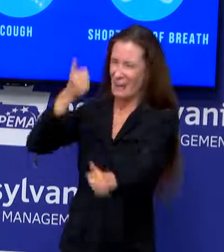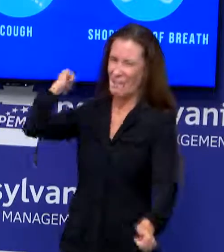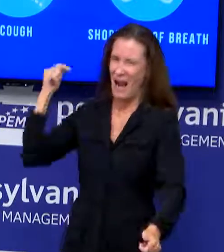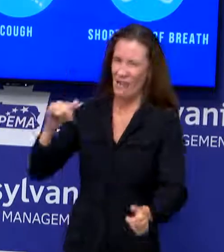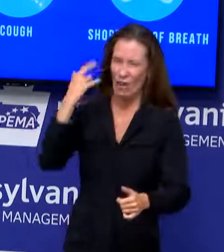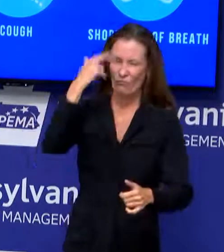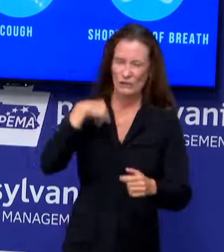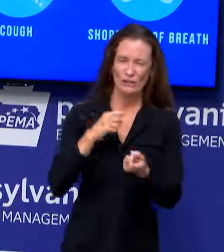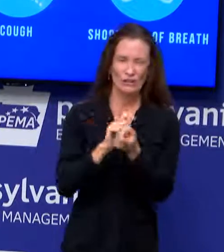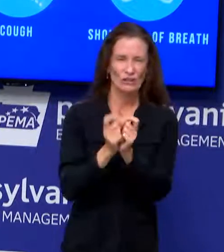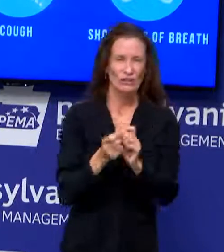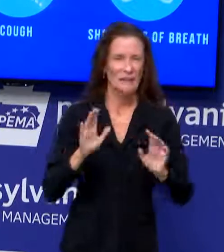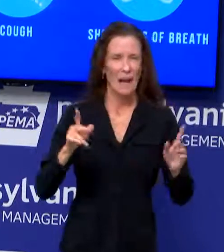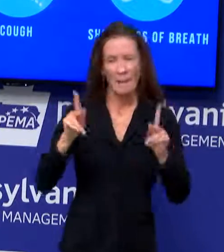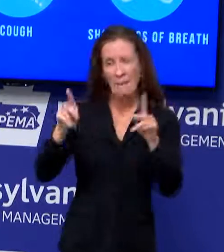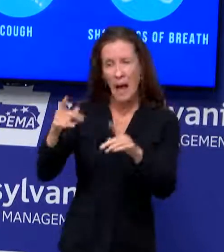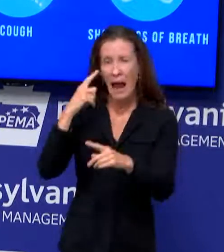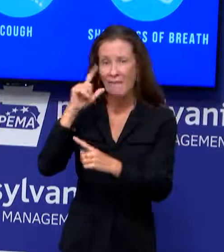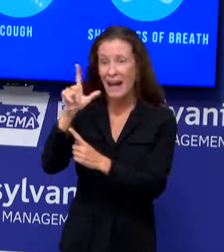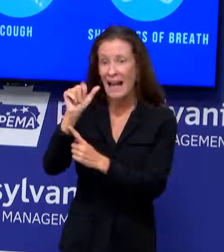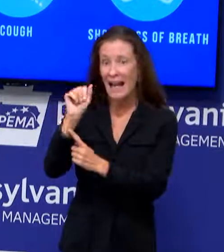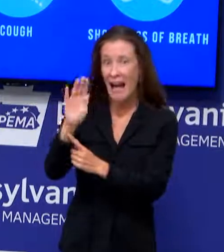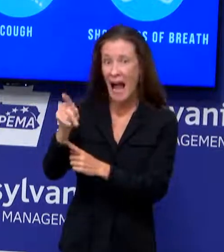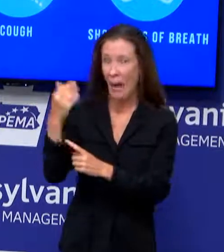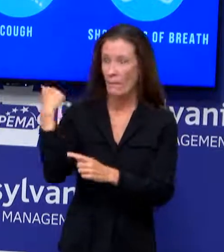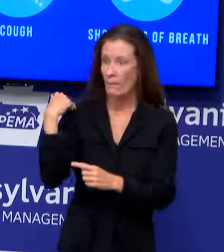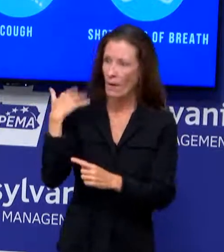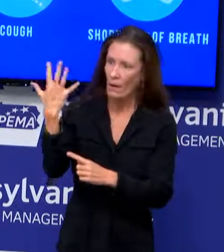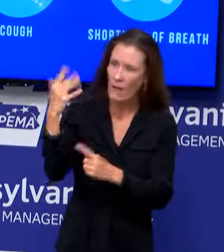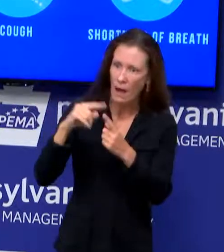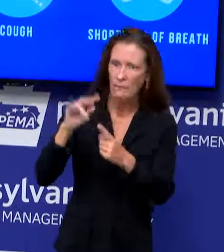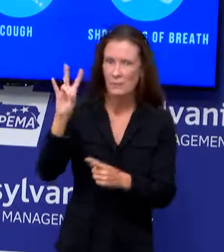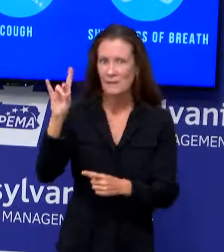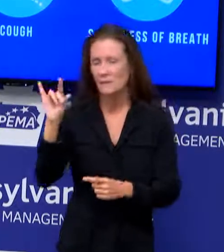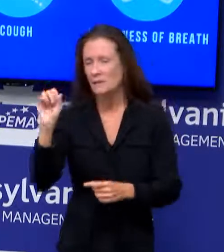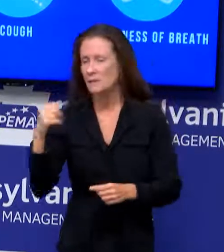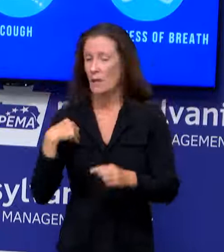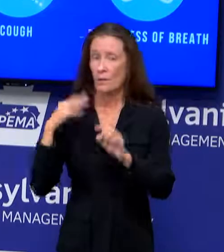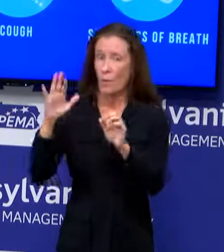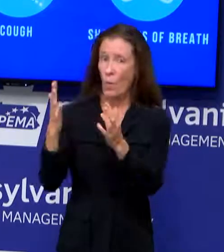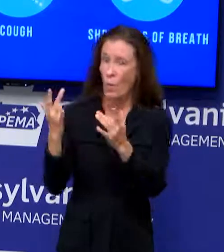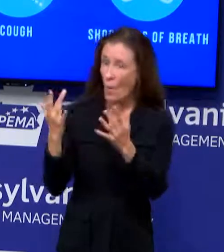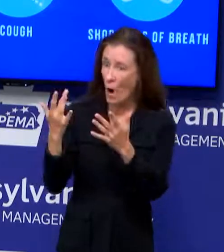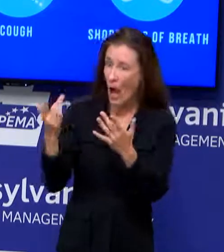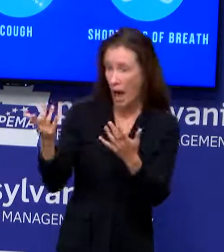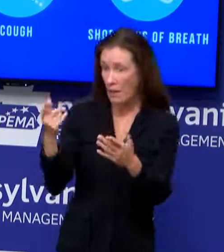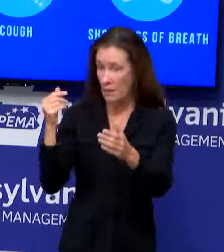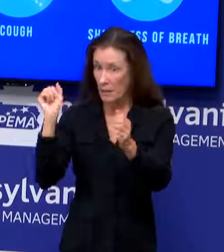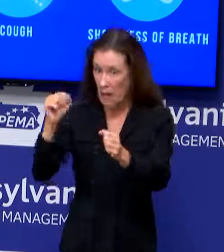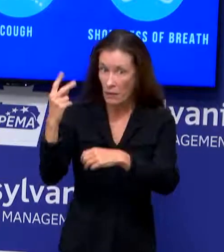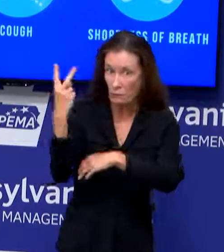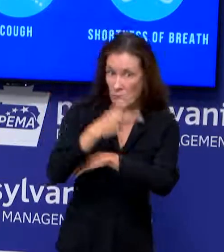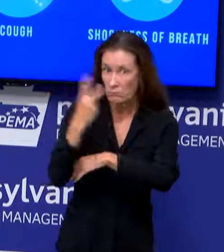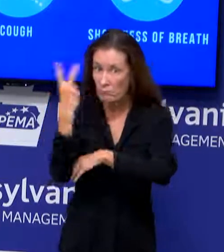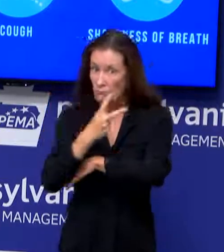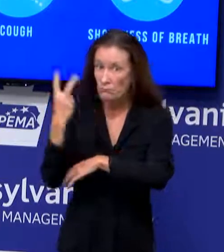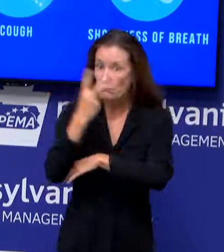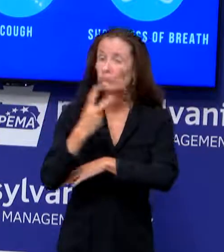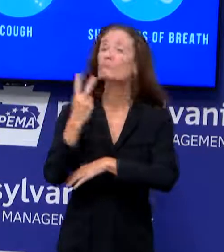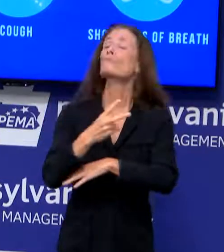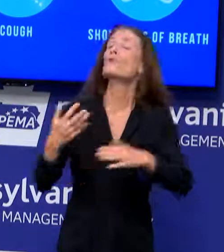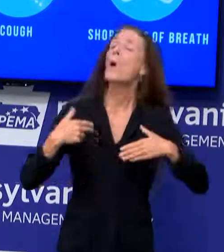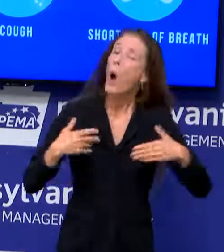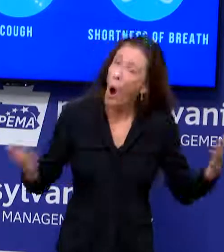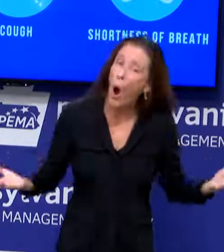some of those tests have been 5-7 days or longer to get results. Now that's average, but we've heard that they're all doing much better. But there have